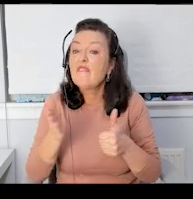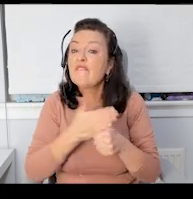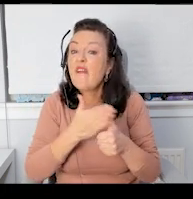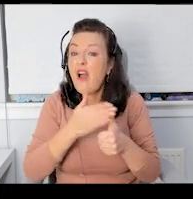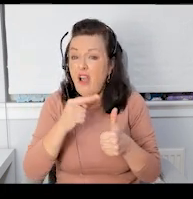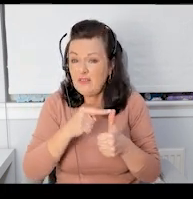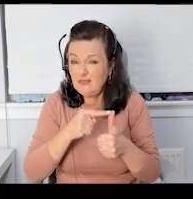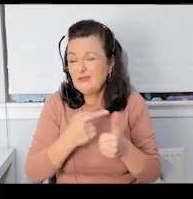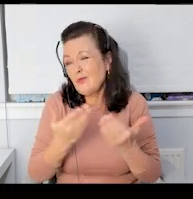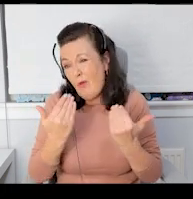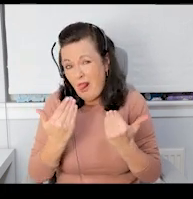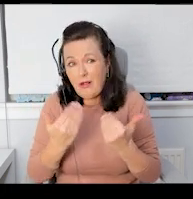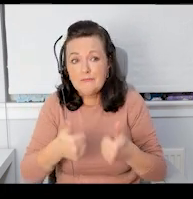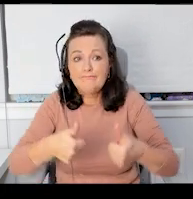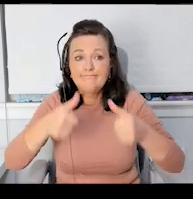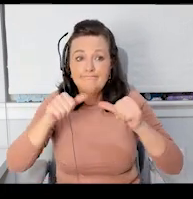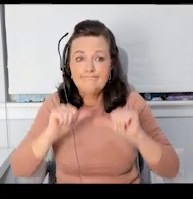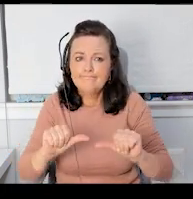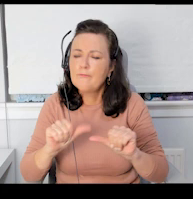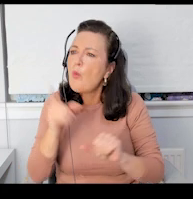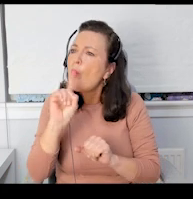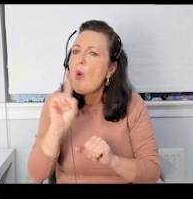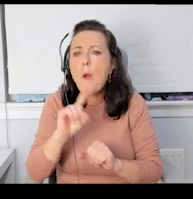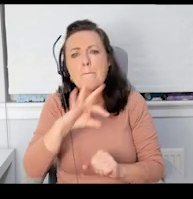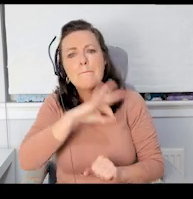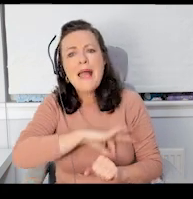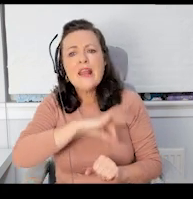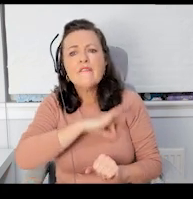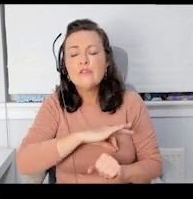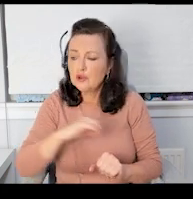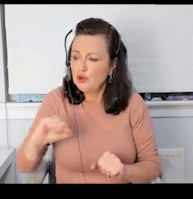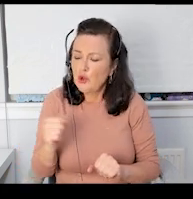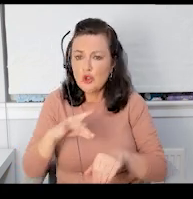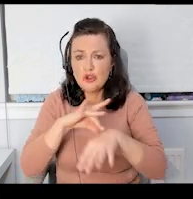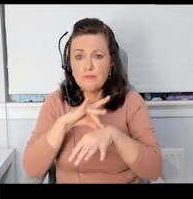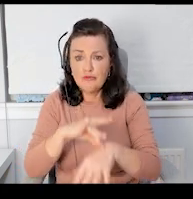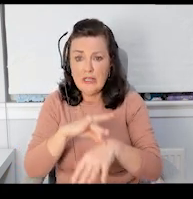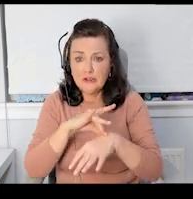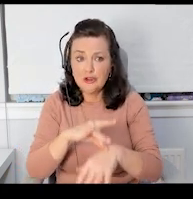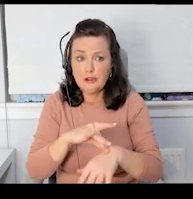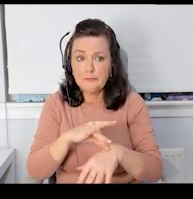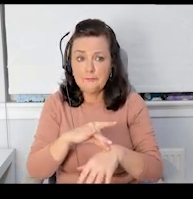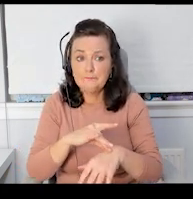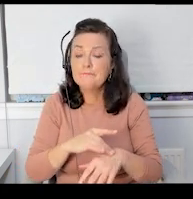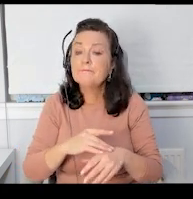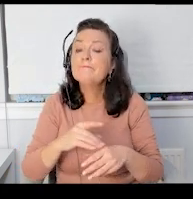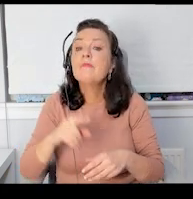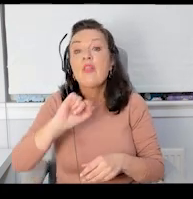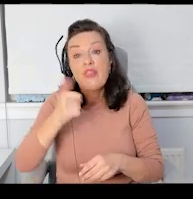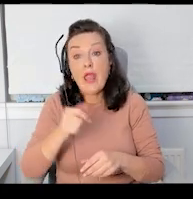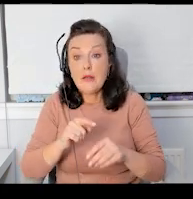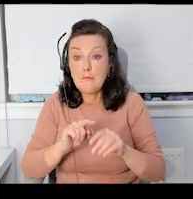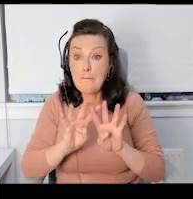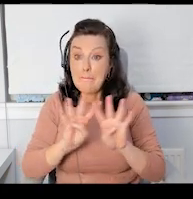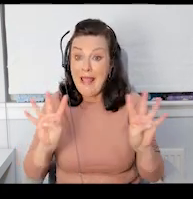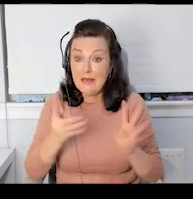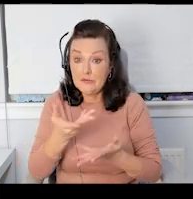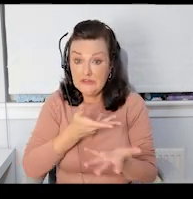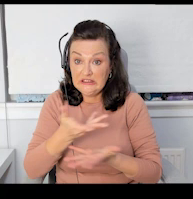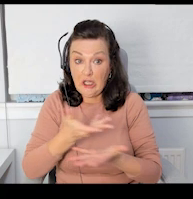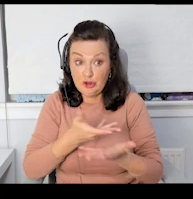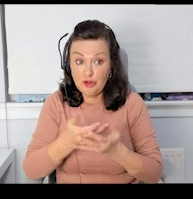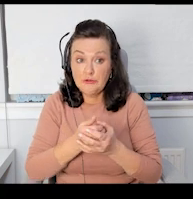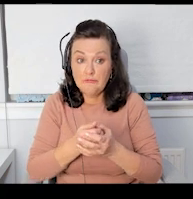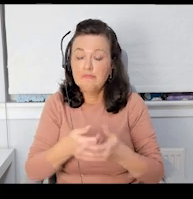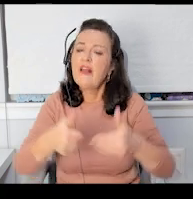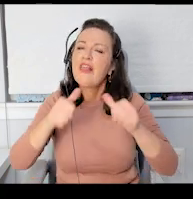apprenticeships. We will then be moving into a panel discussion on the benefits of apprenticeships in school and post-school. There will then be a question and answer